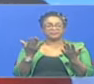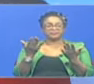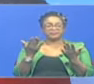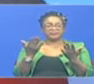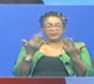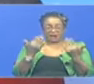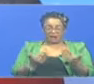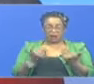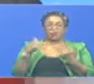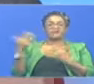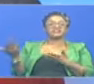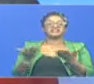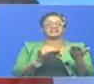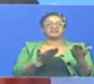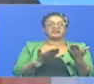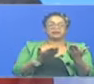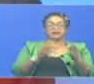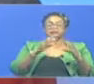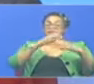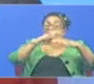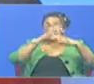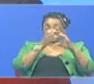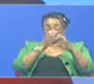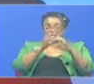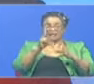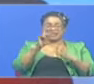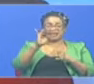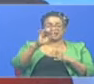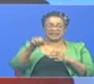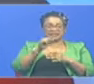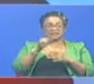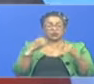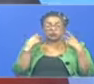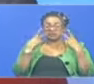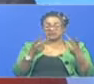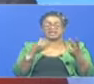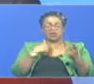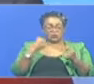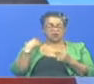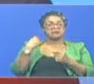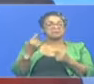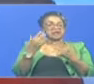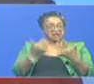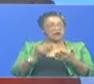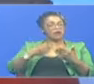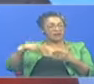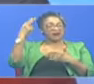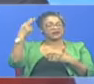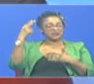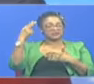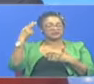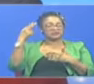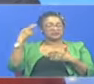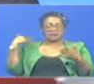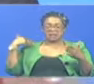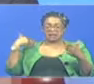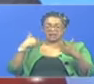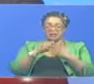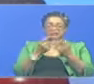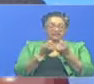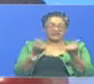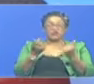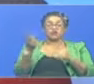received testing commodities, quite a number. You can see that our numbers have come up in the last few days. I think we